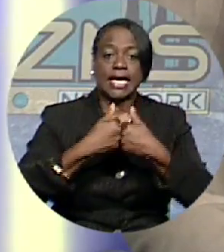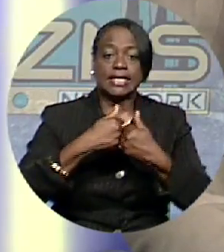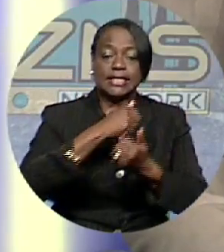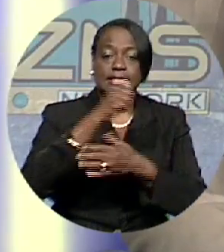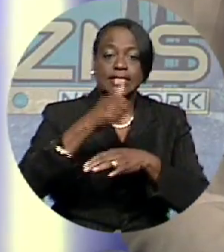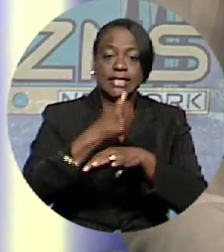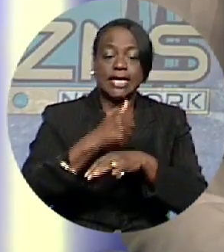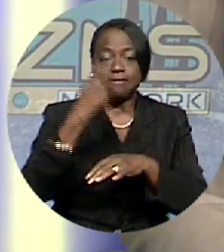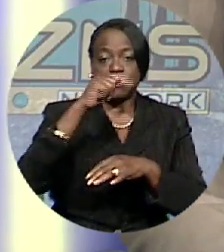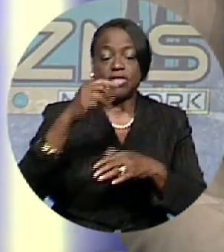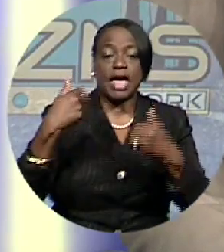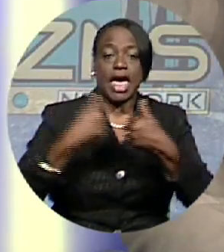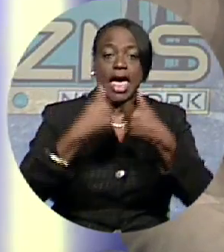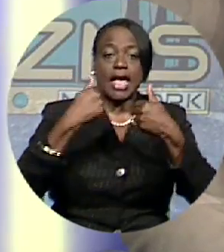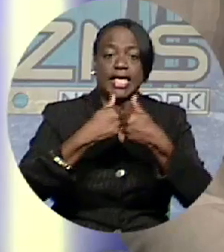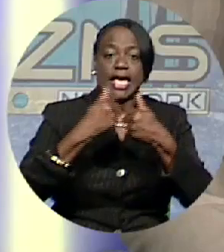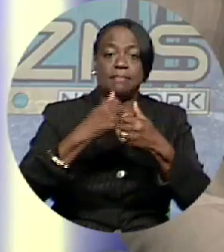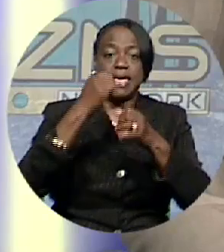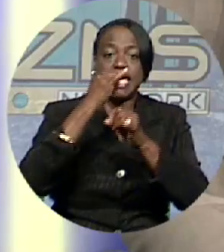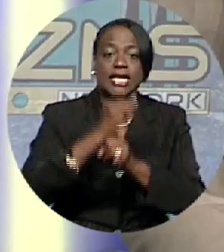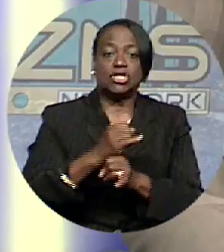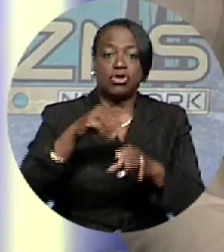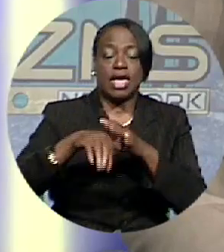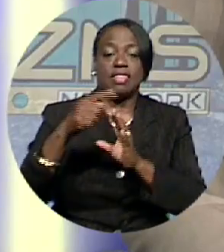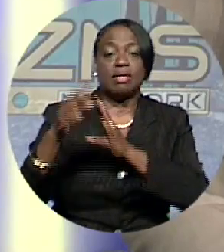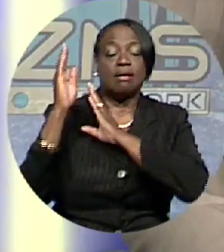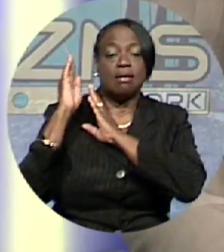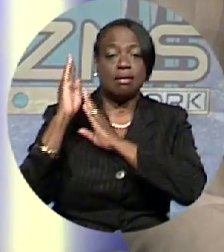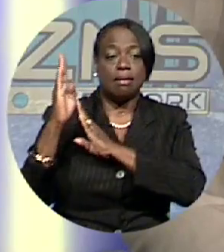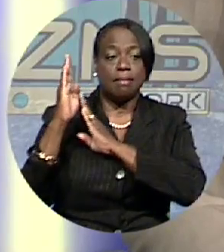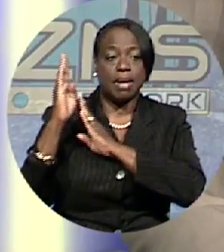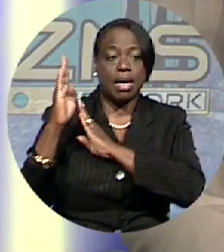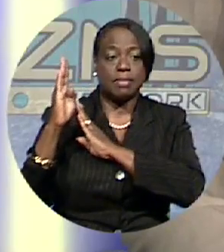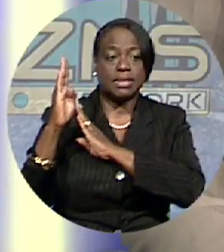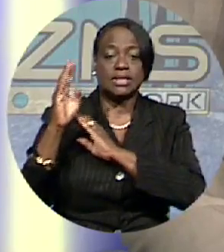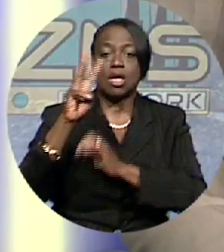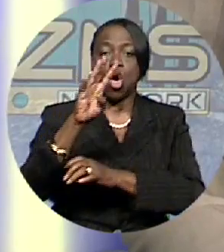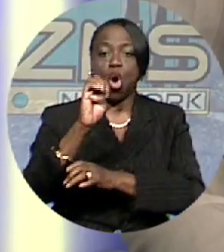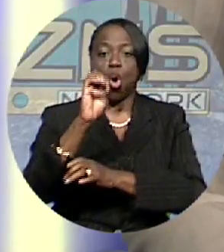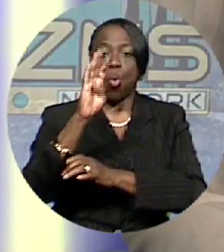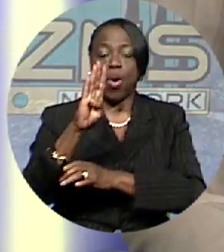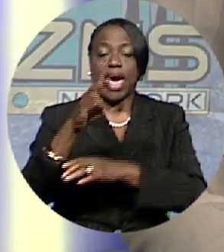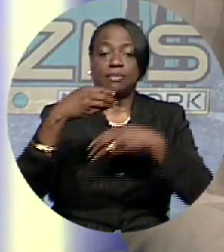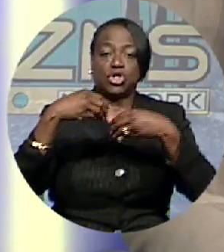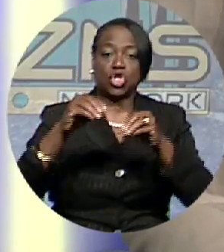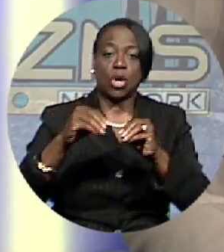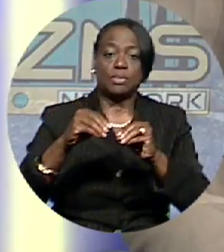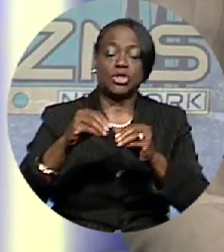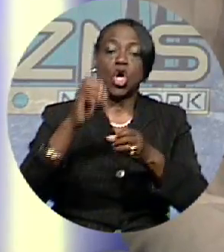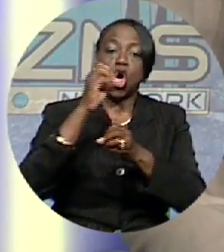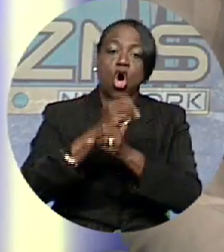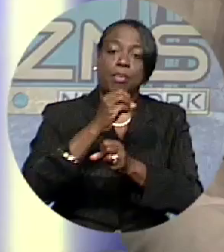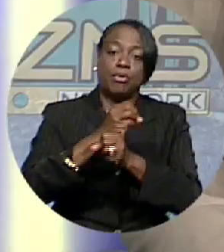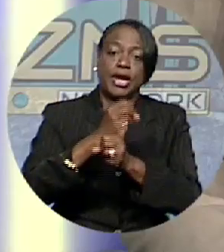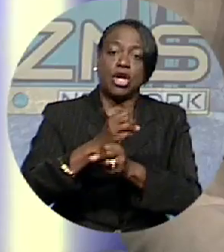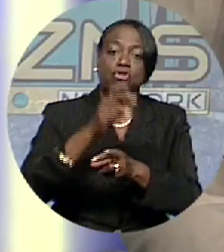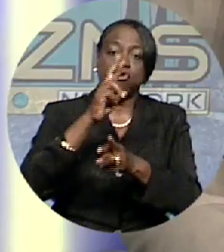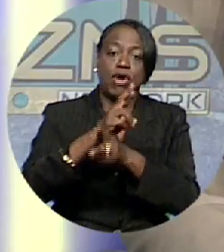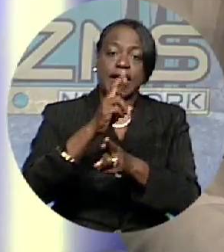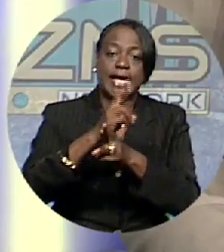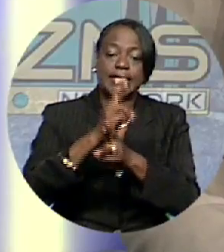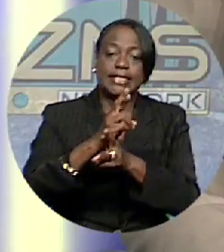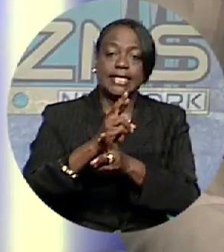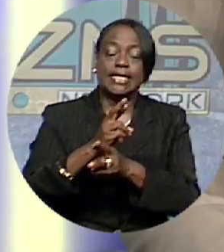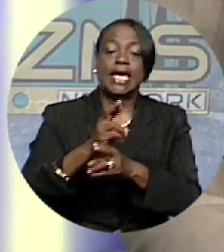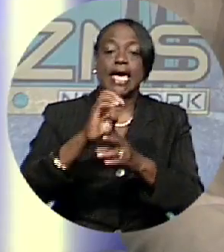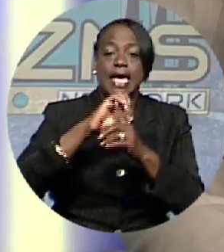the Bahamas. The highly anticipated gaming bill is now in effect, with web shops, as of today, operating in a regulated environment. But